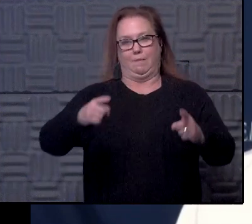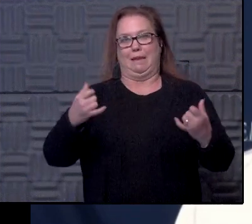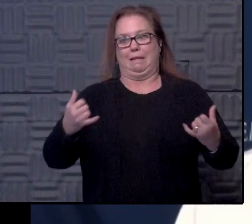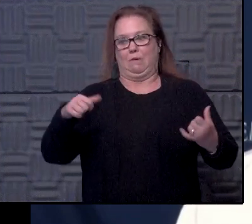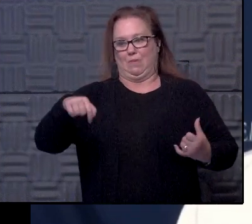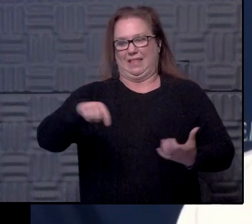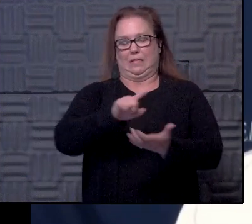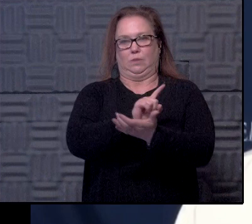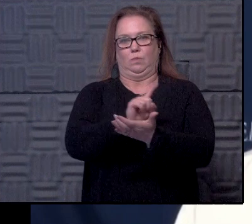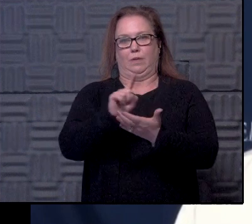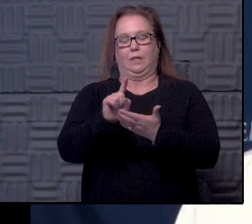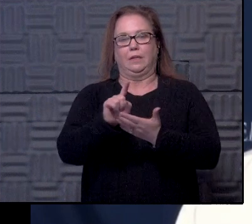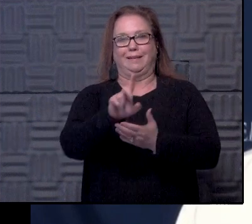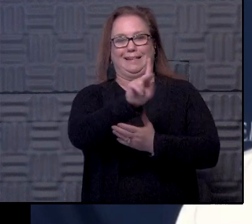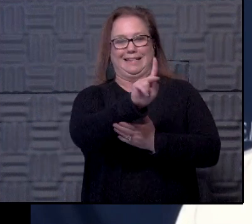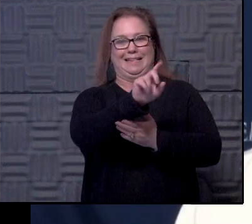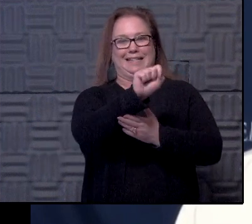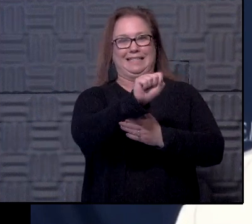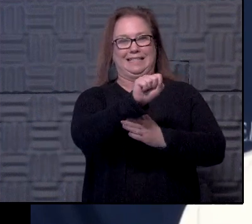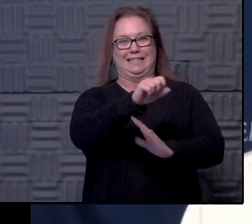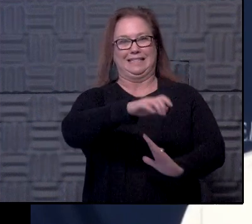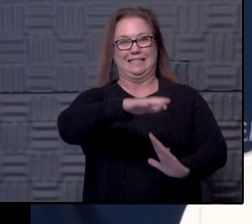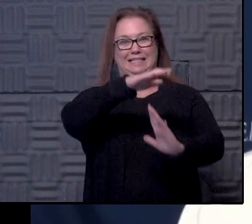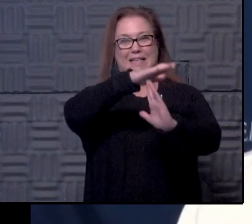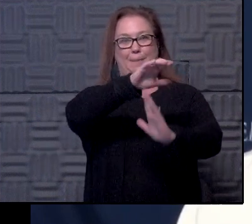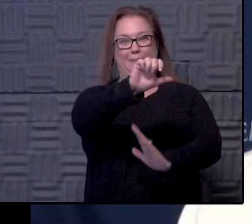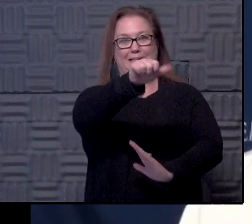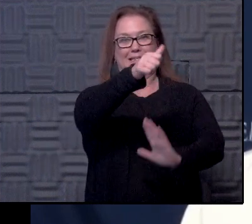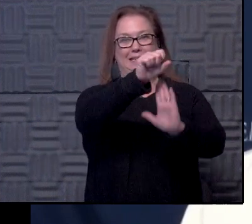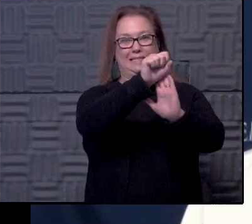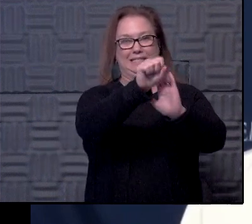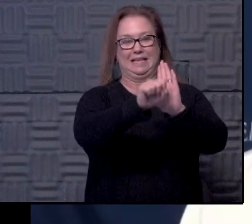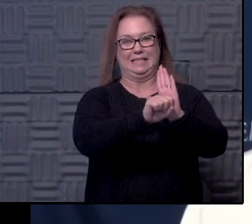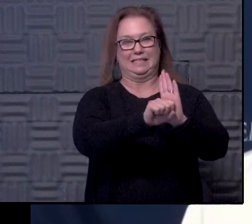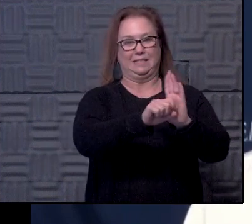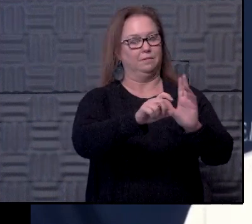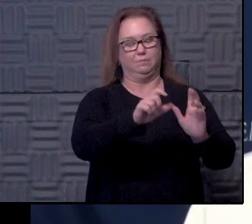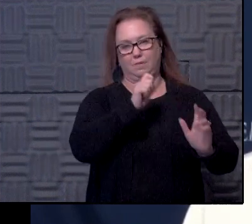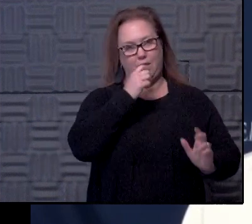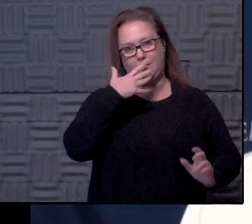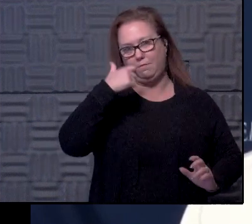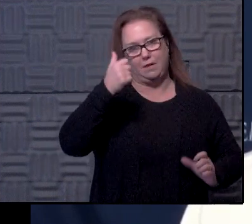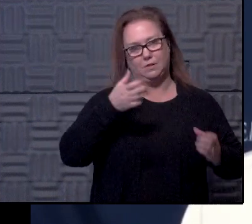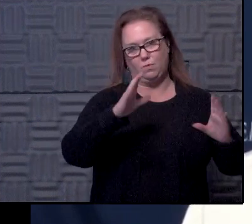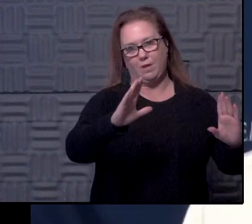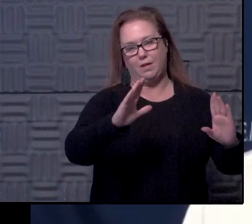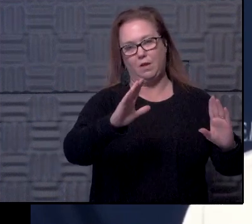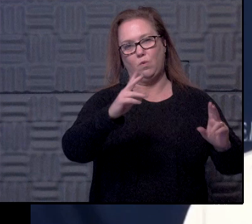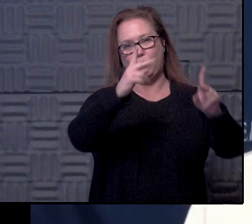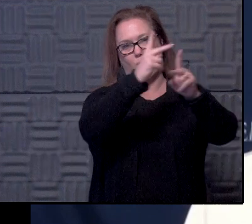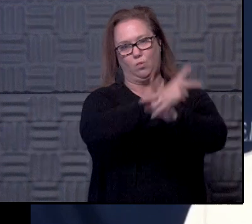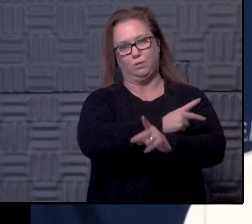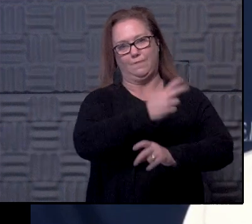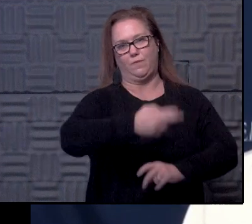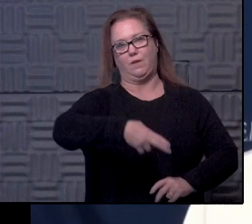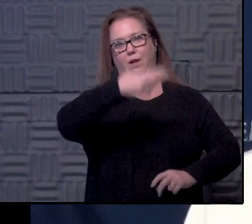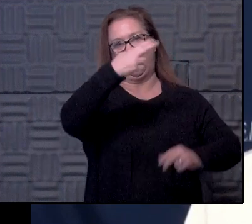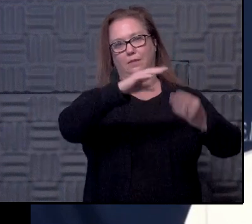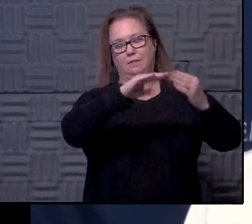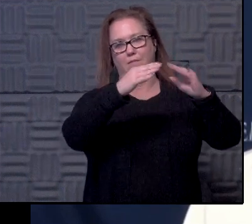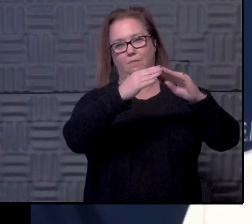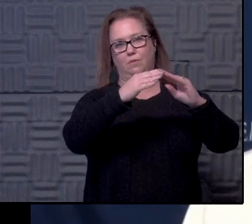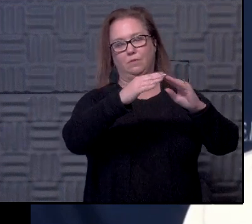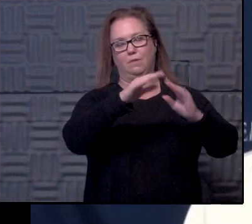week, Kansas is in the top 10 states in the worst way, not the best way, but top 10 states for the highest number